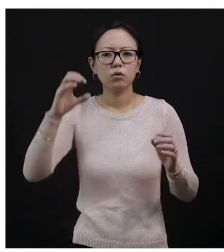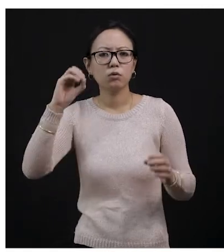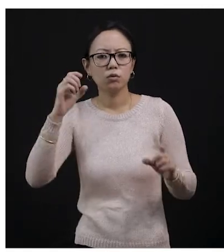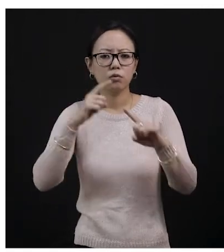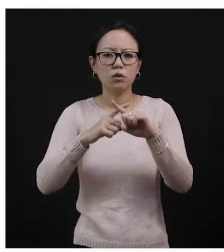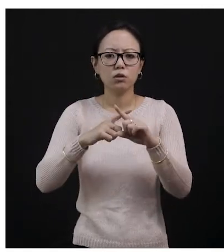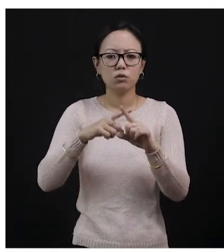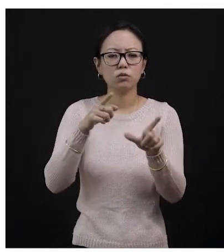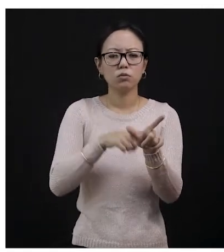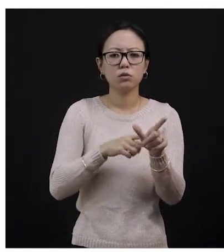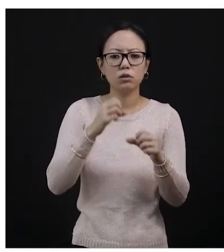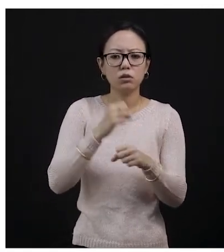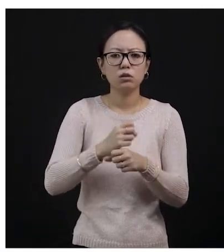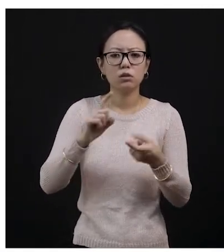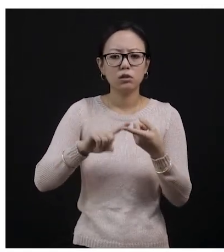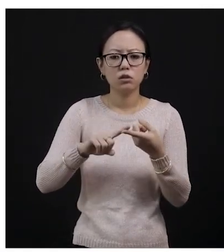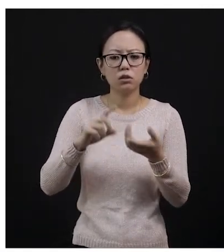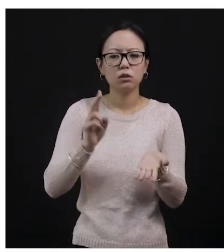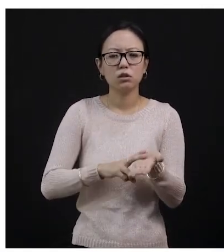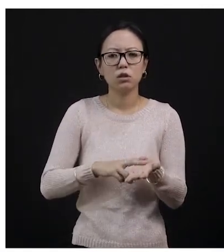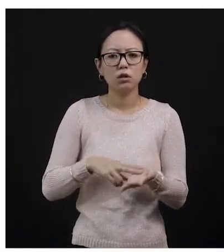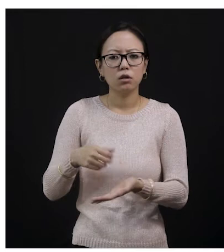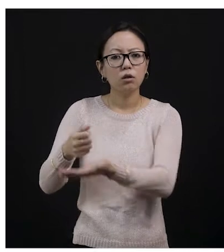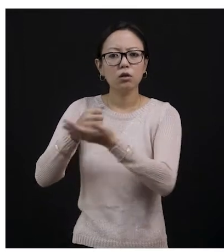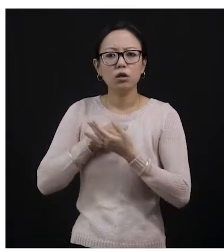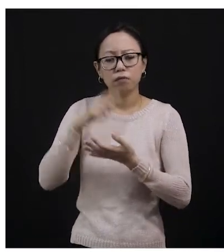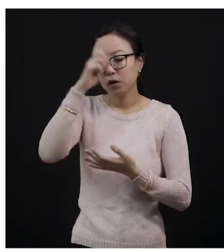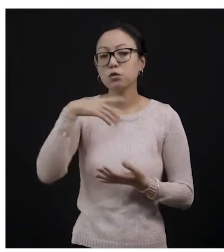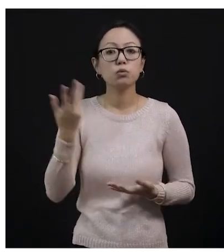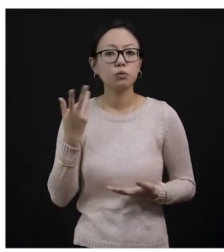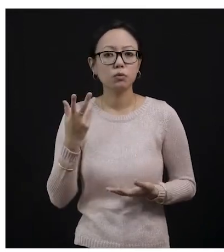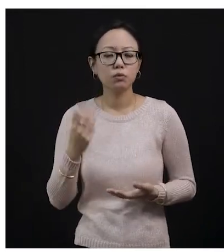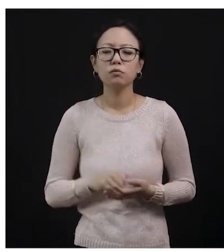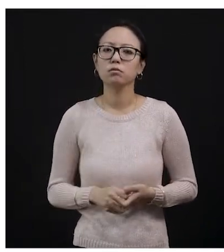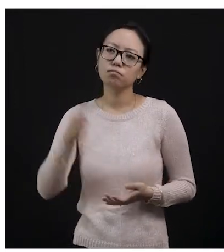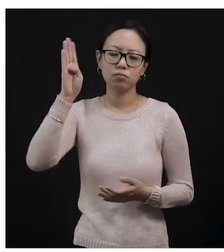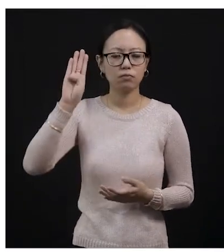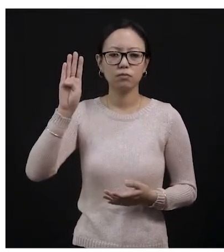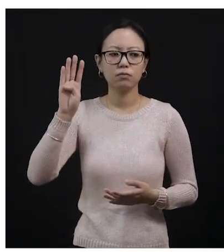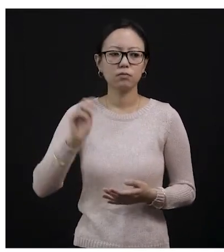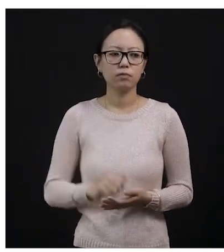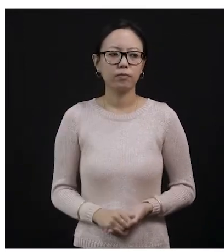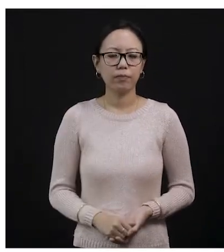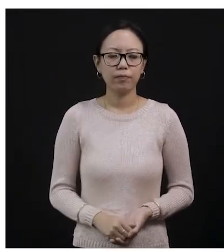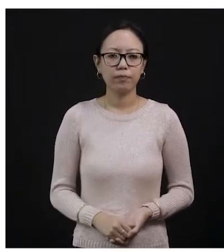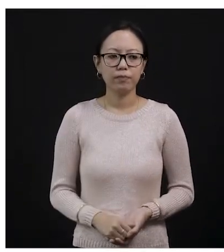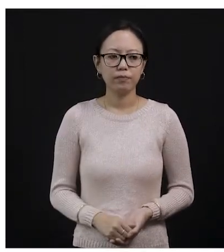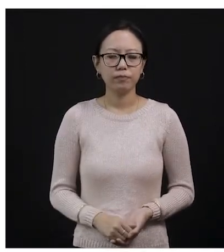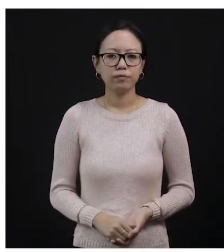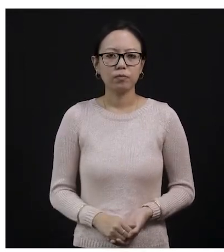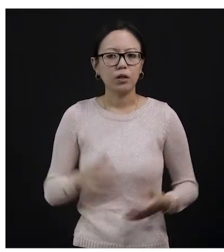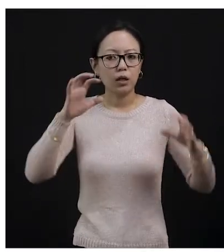green leaves. While they are making the food, they give out oxygen, which we use, which the